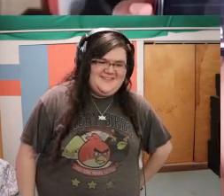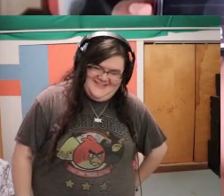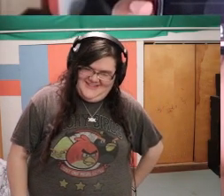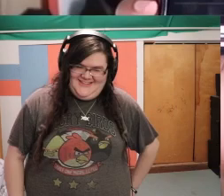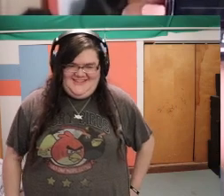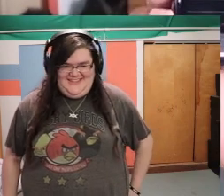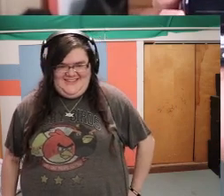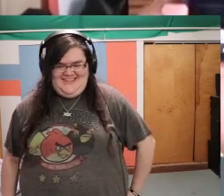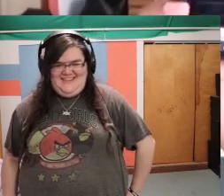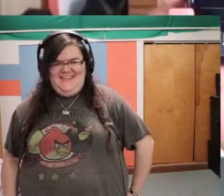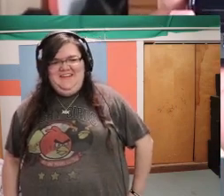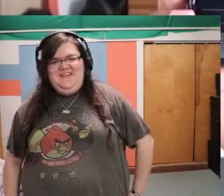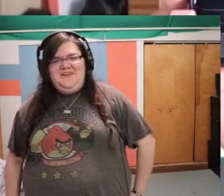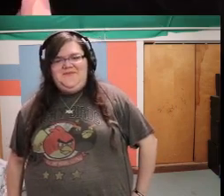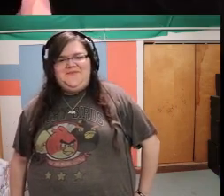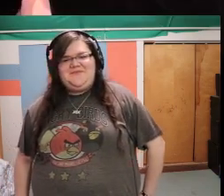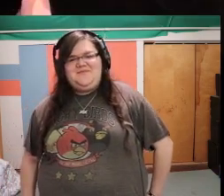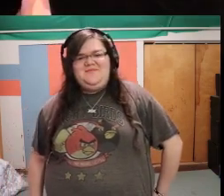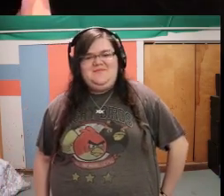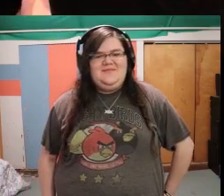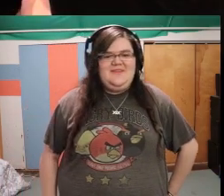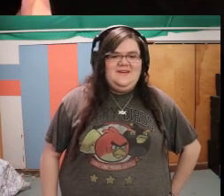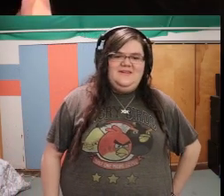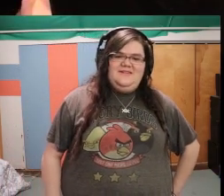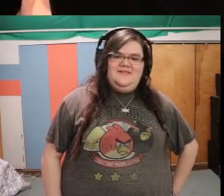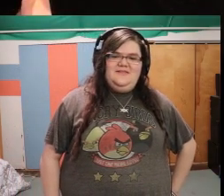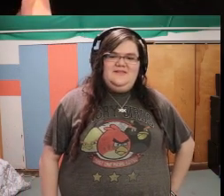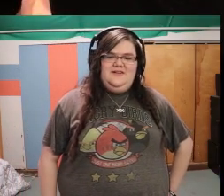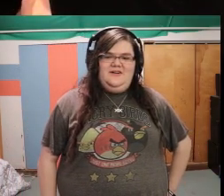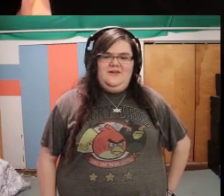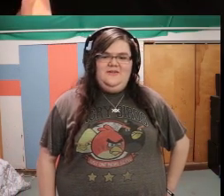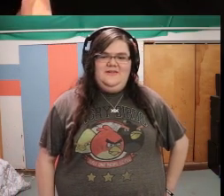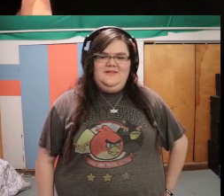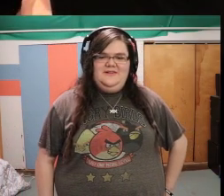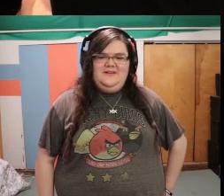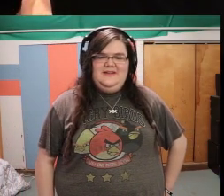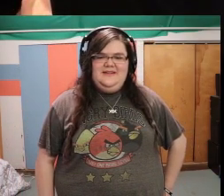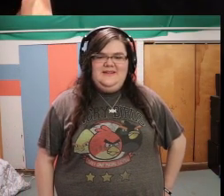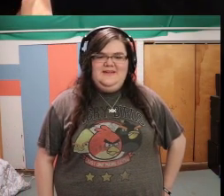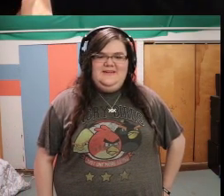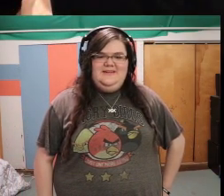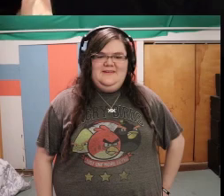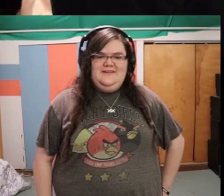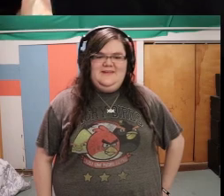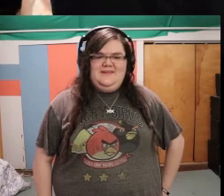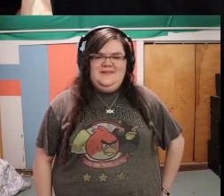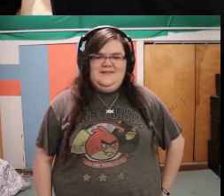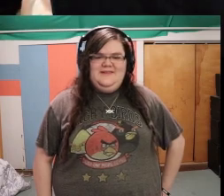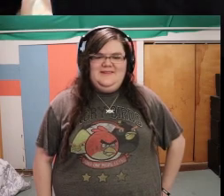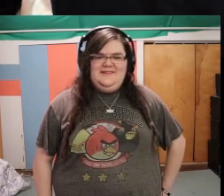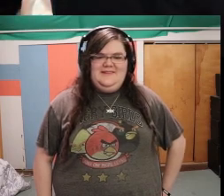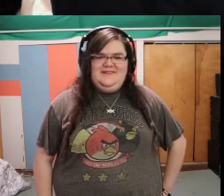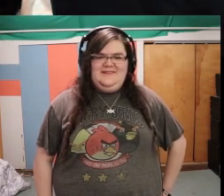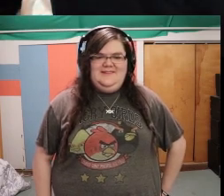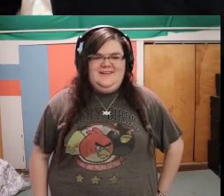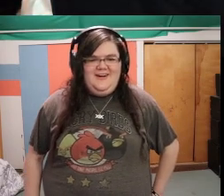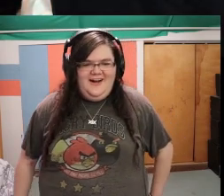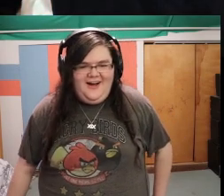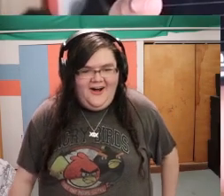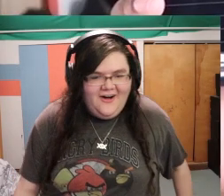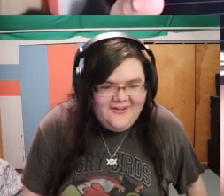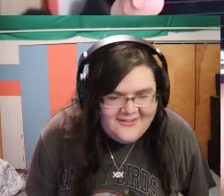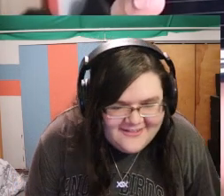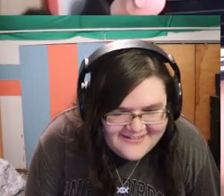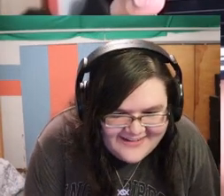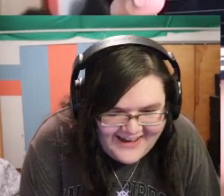glug, glug. Hey, you got 30 seconds, mate. Oh, almost there. Oh. Oh, 10